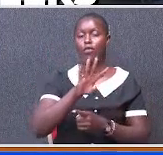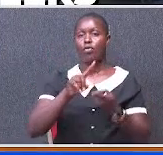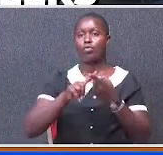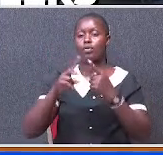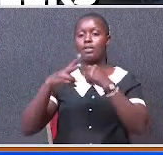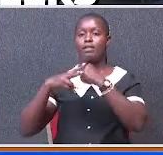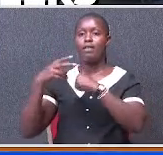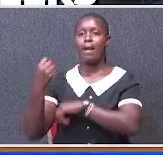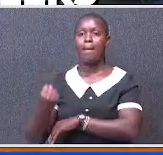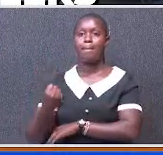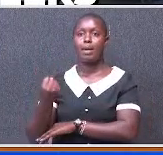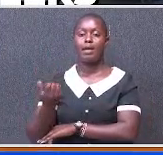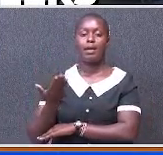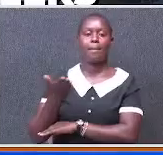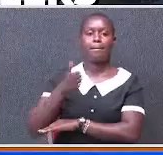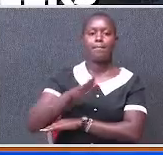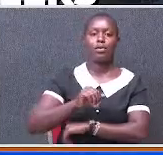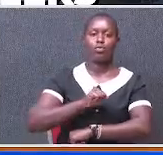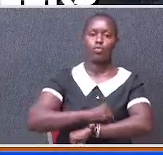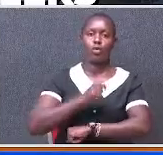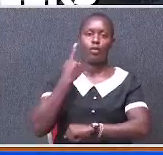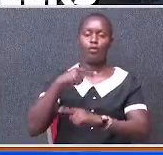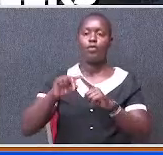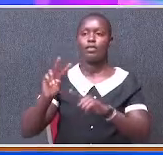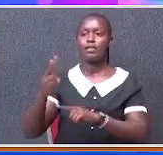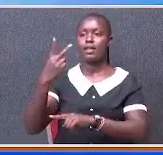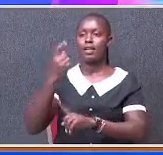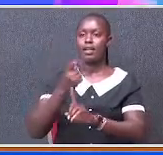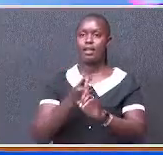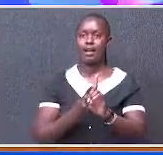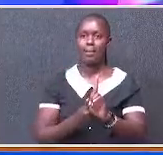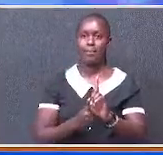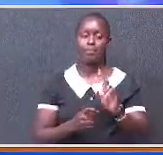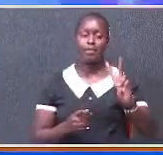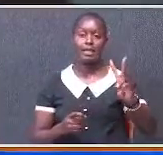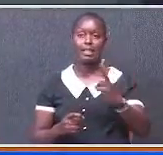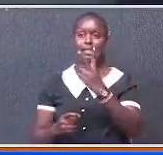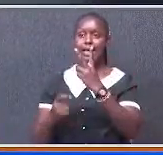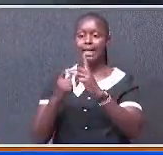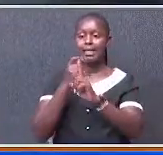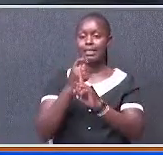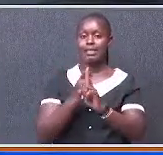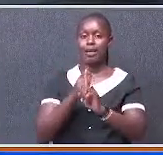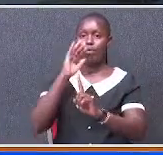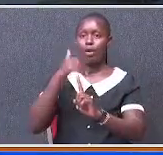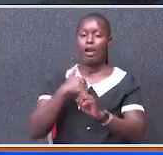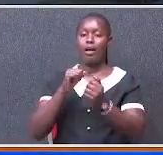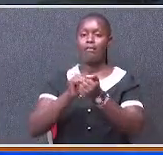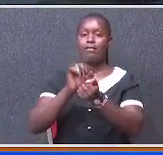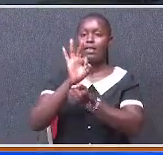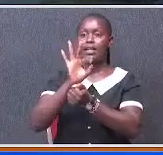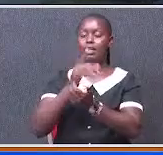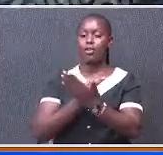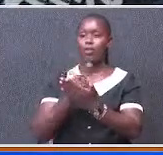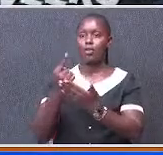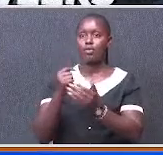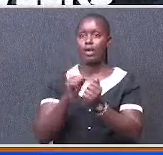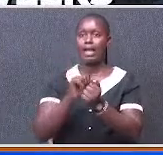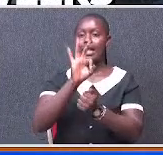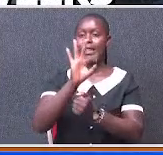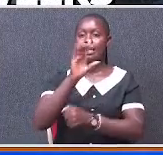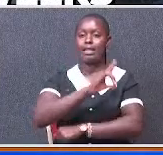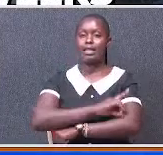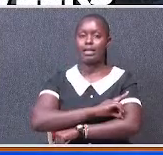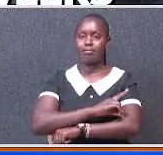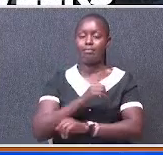May, when they will return to school for the second term. The second term will also have 13 weeks with a 3-day midterm break